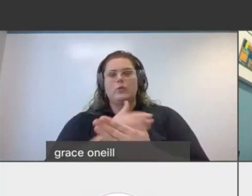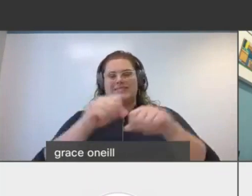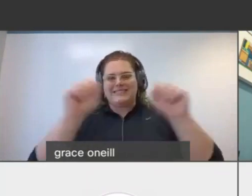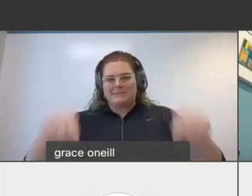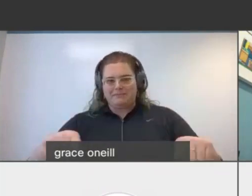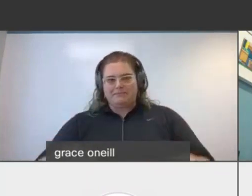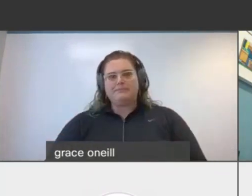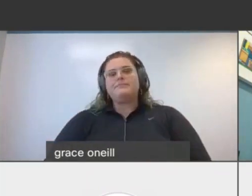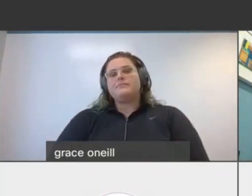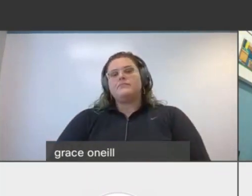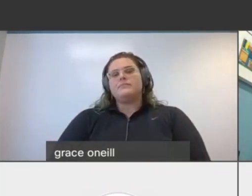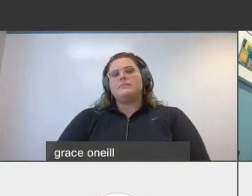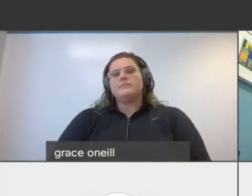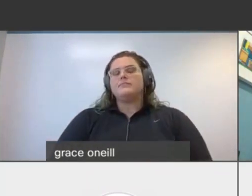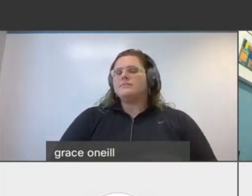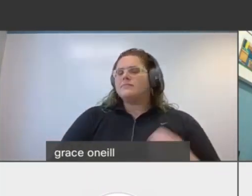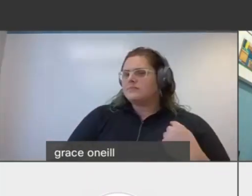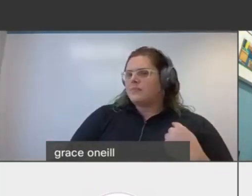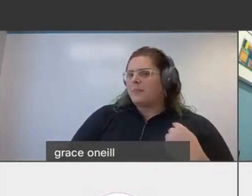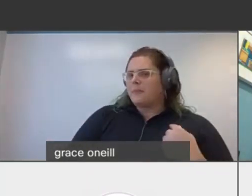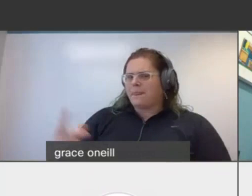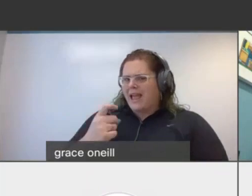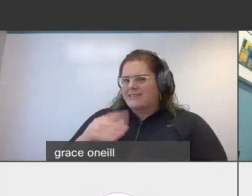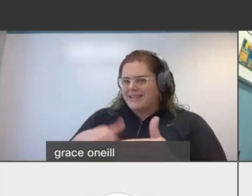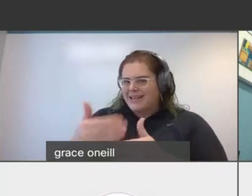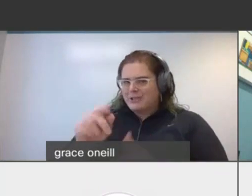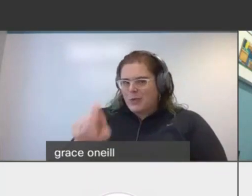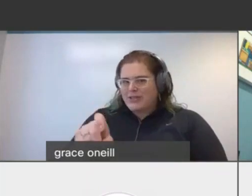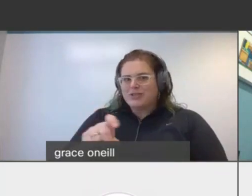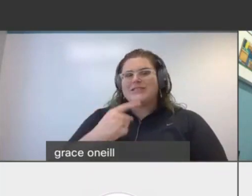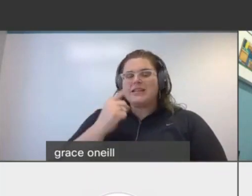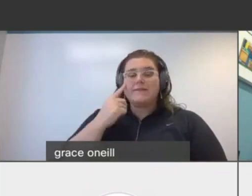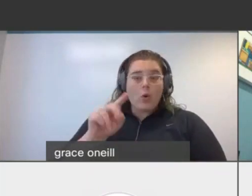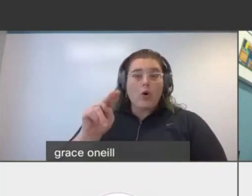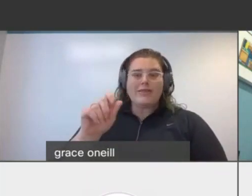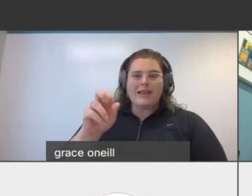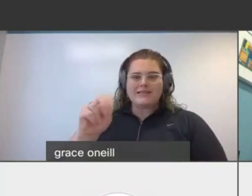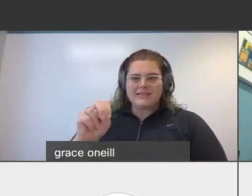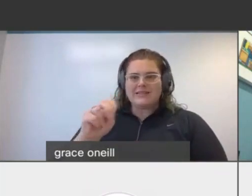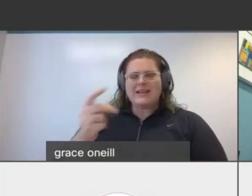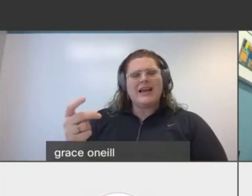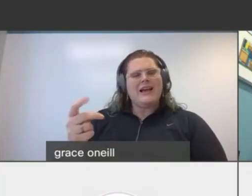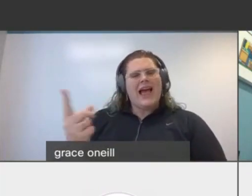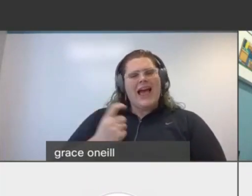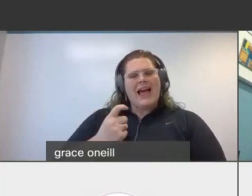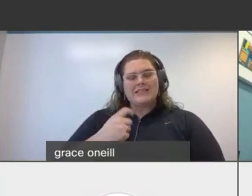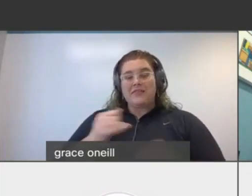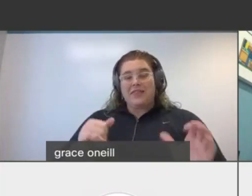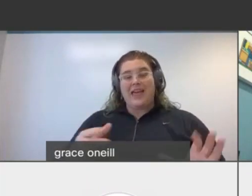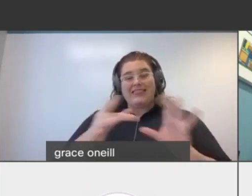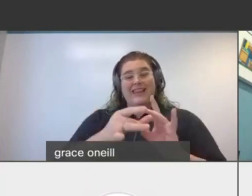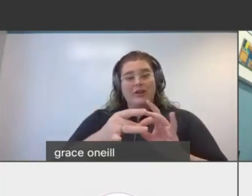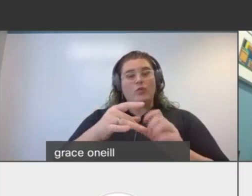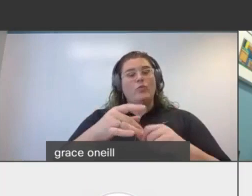So the next question, it says for Nelson. Can you share the link that refers to the requirement